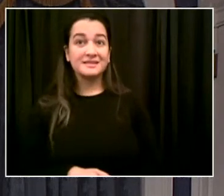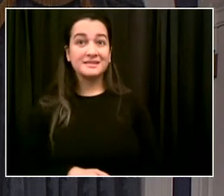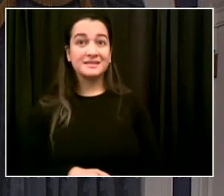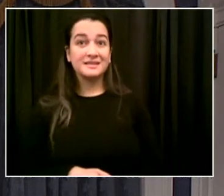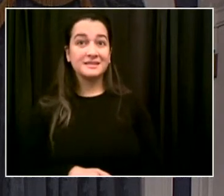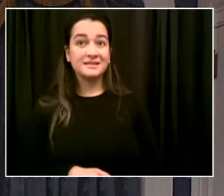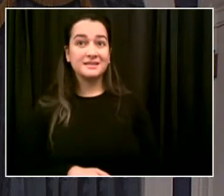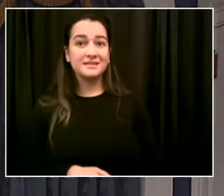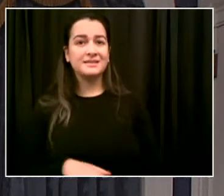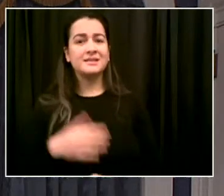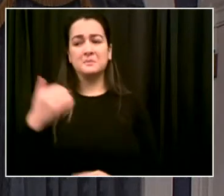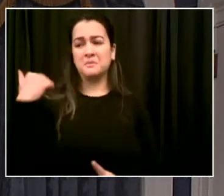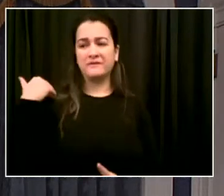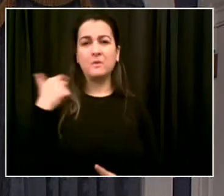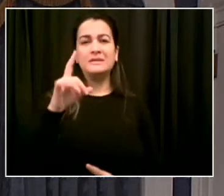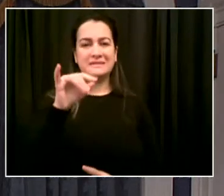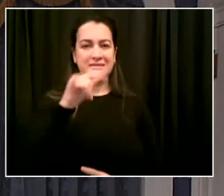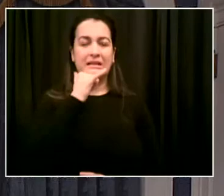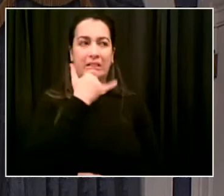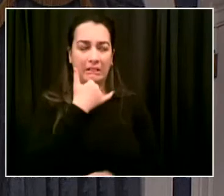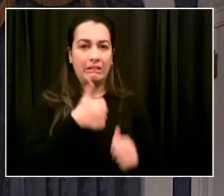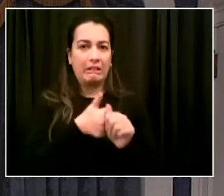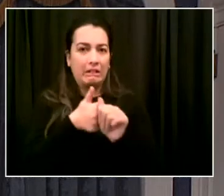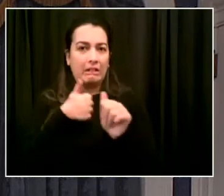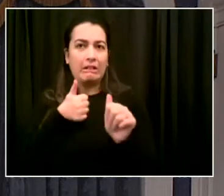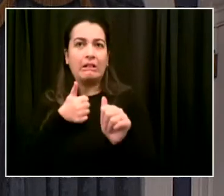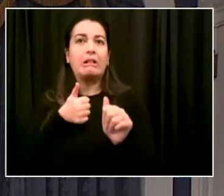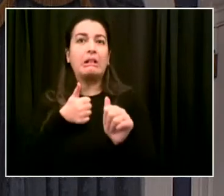South African variant, Brazilian variant, and so forth?